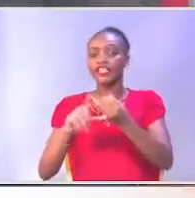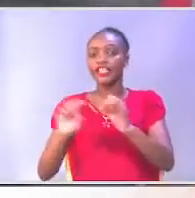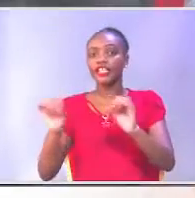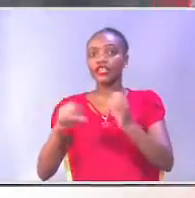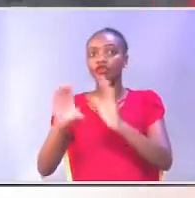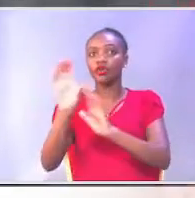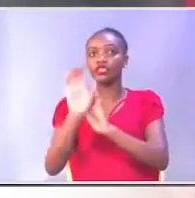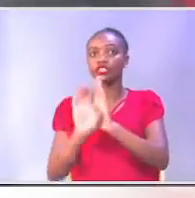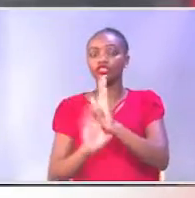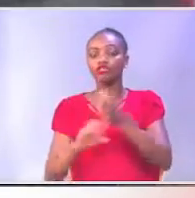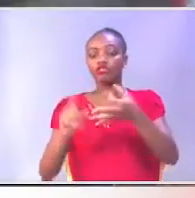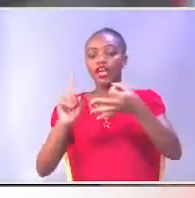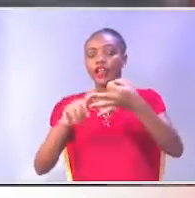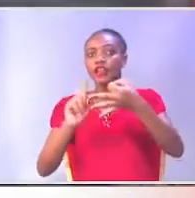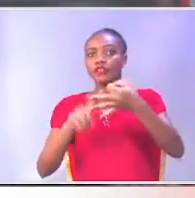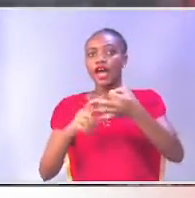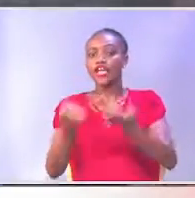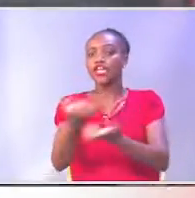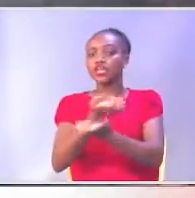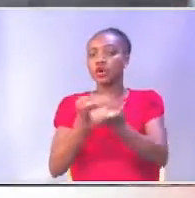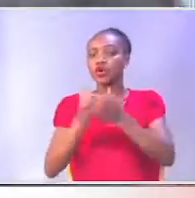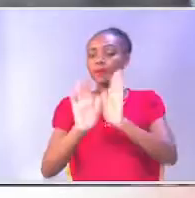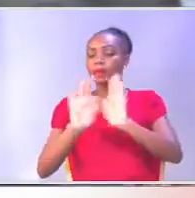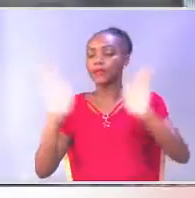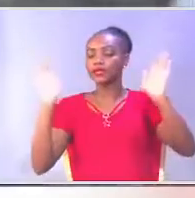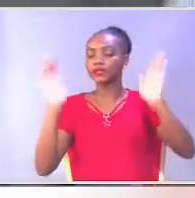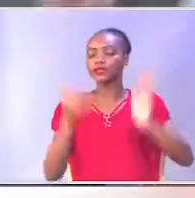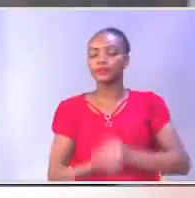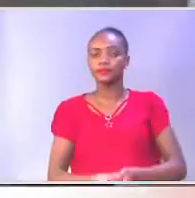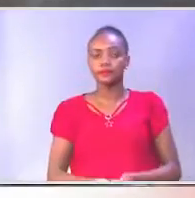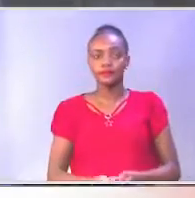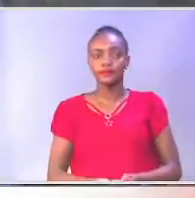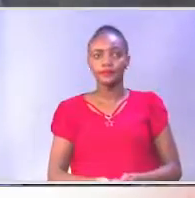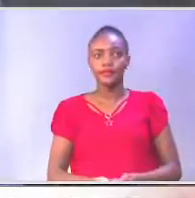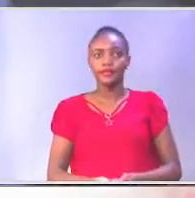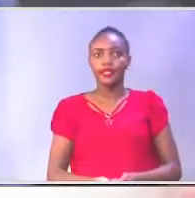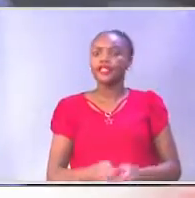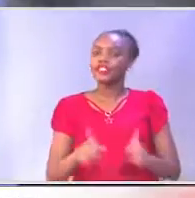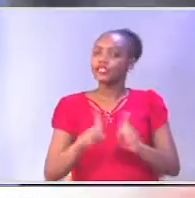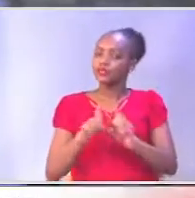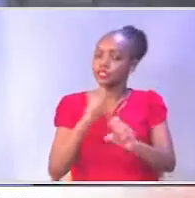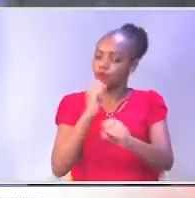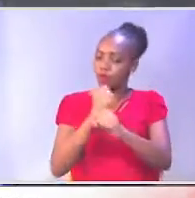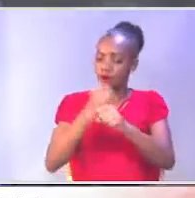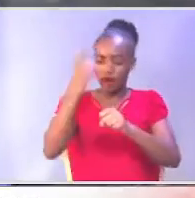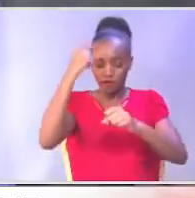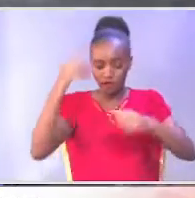ya mwisho ya uchumi. Na ni ya vijana.